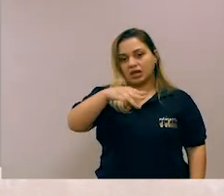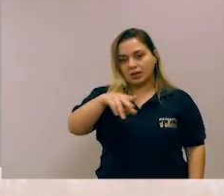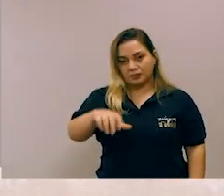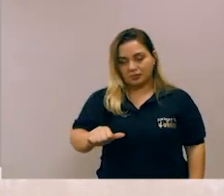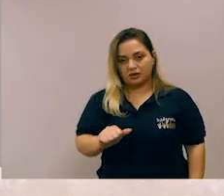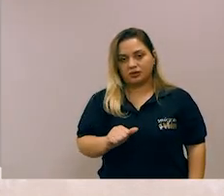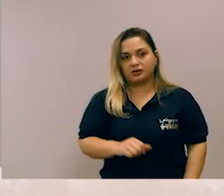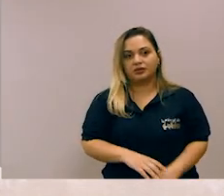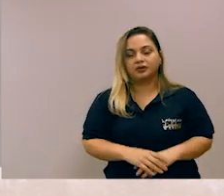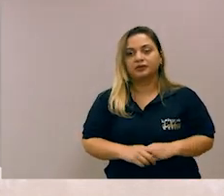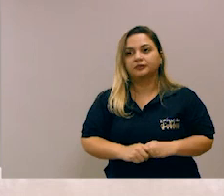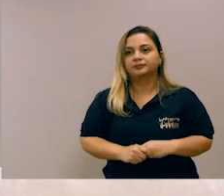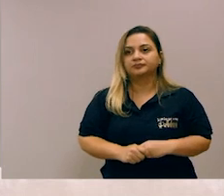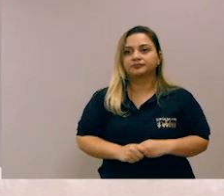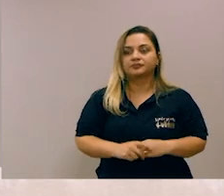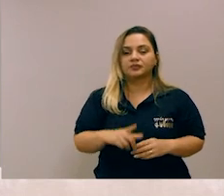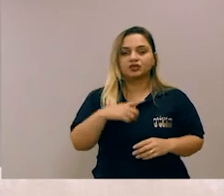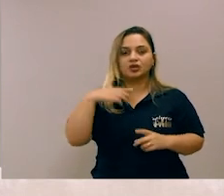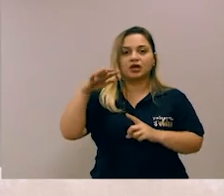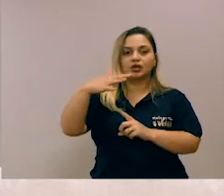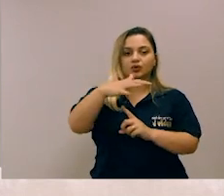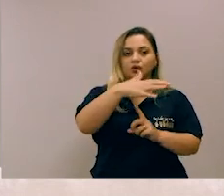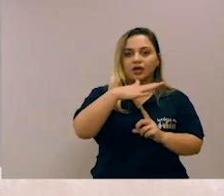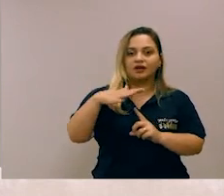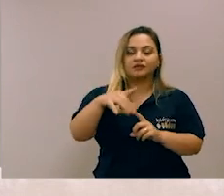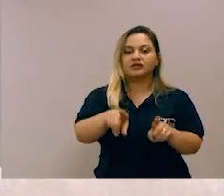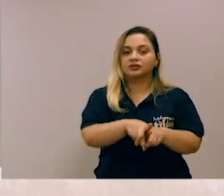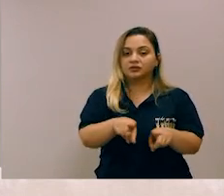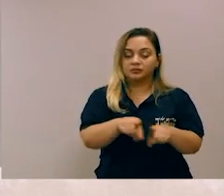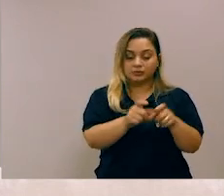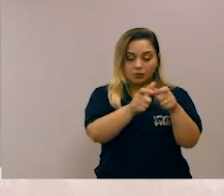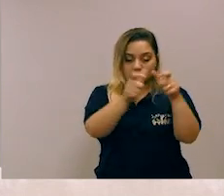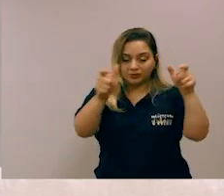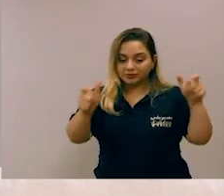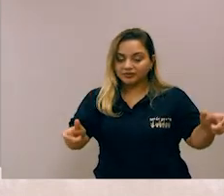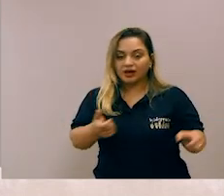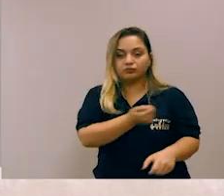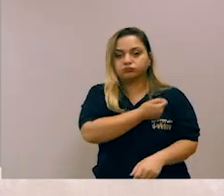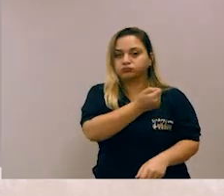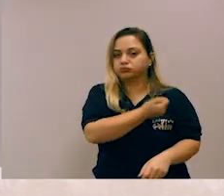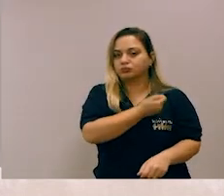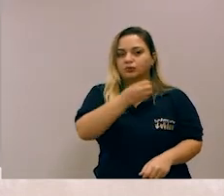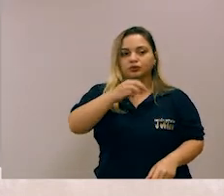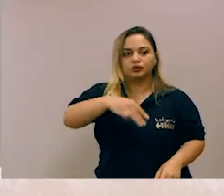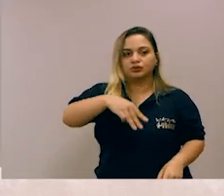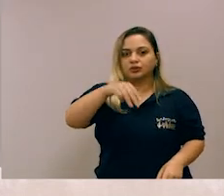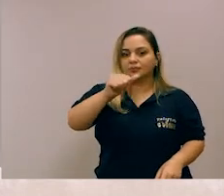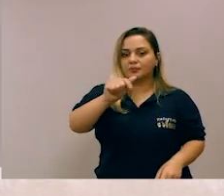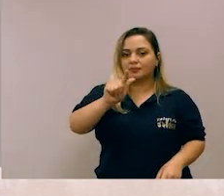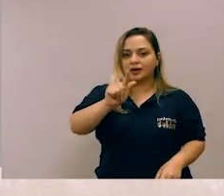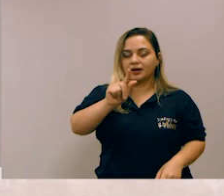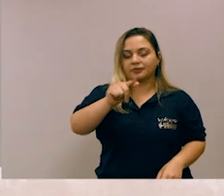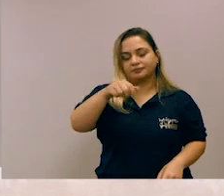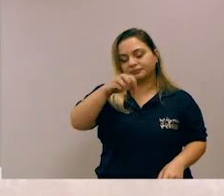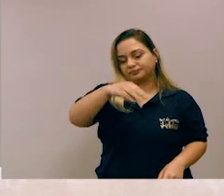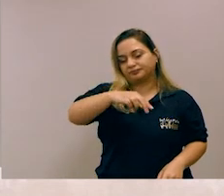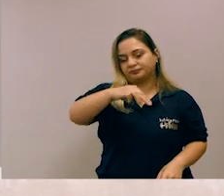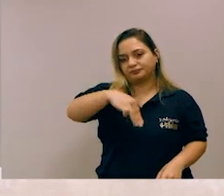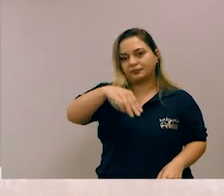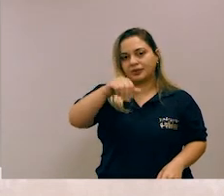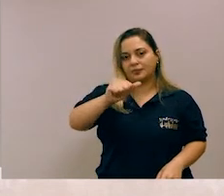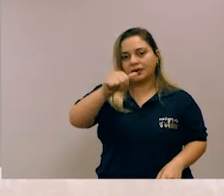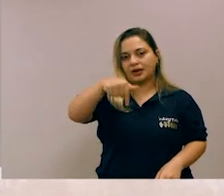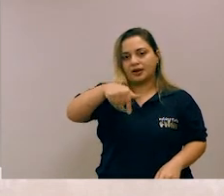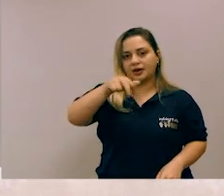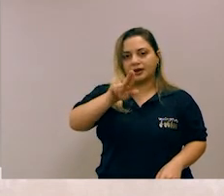of firefighters. We have 138 firefighters, one aircraft, and